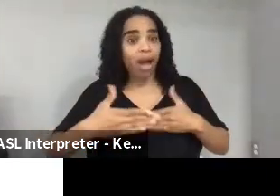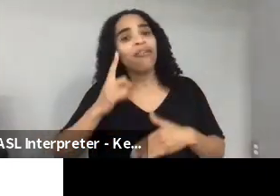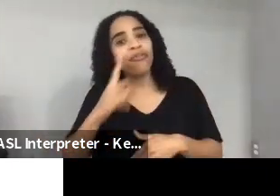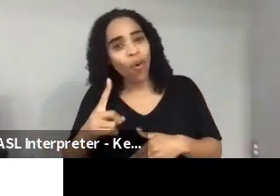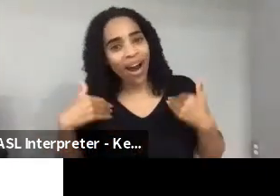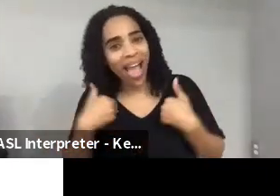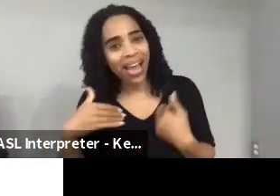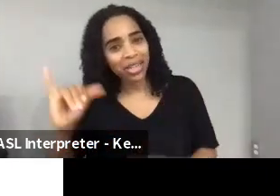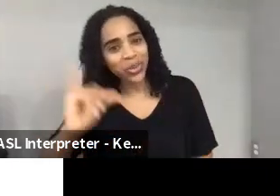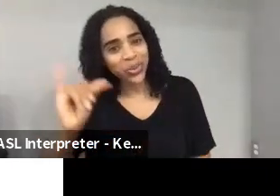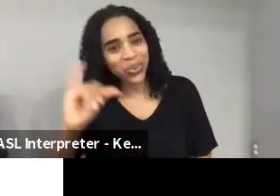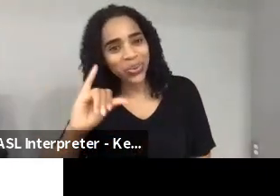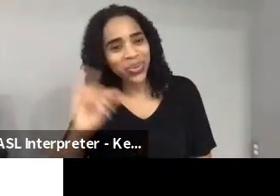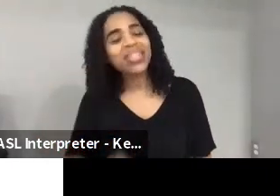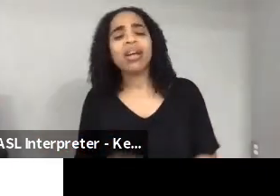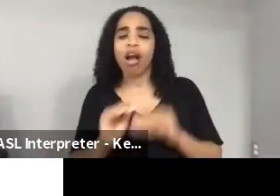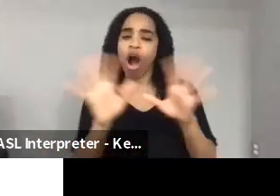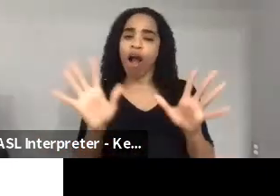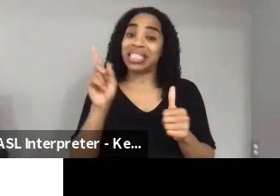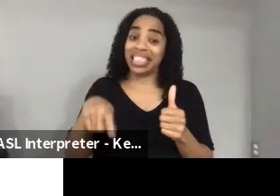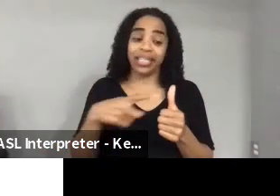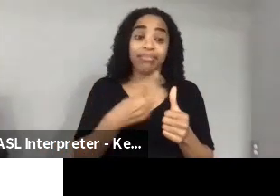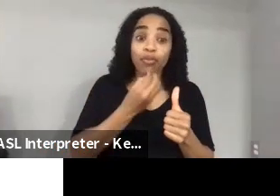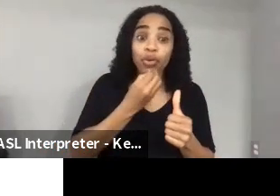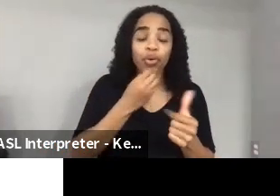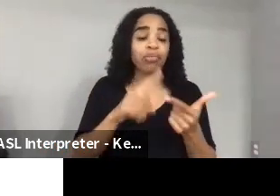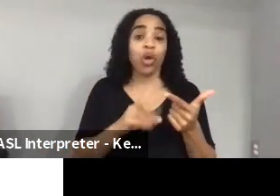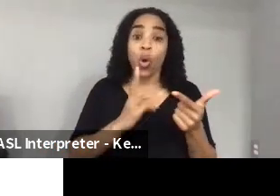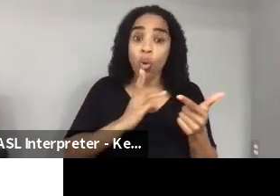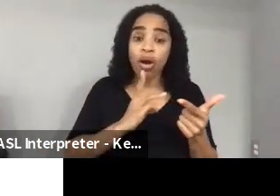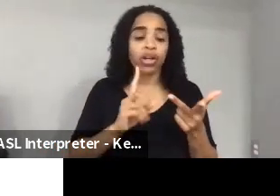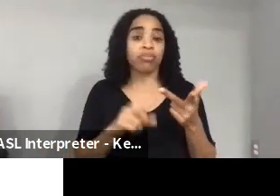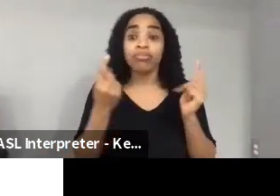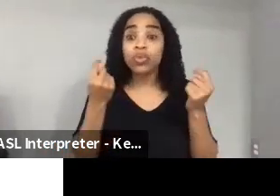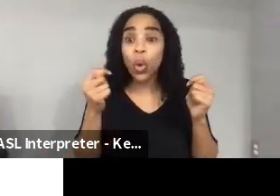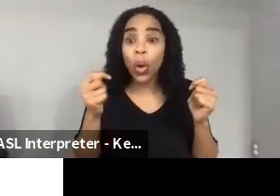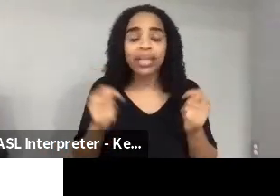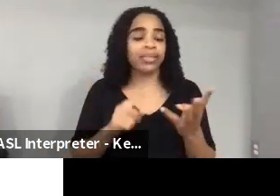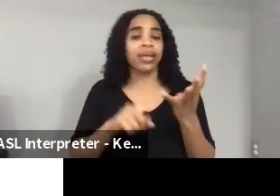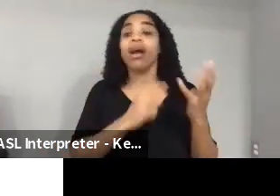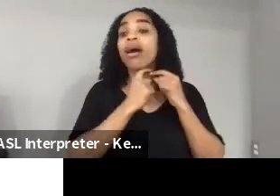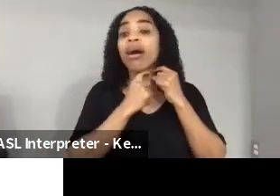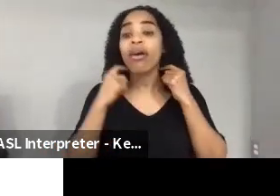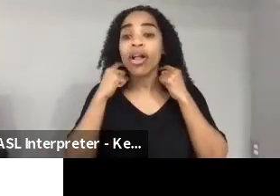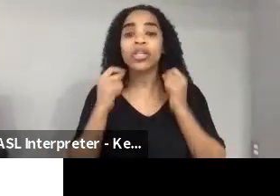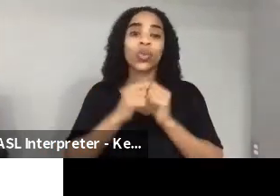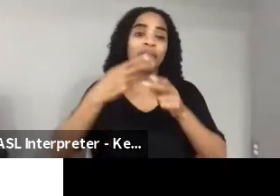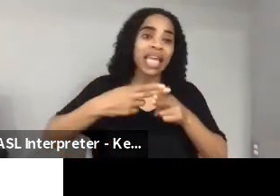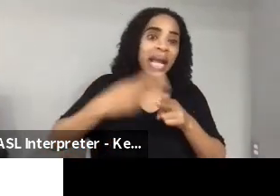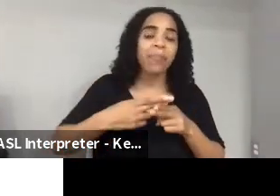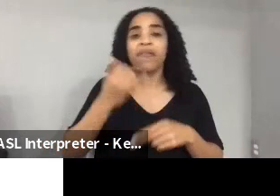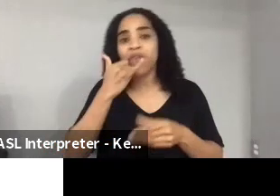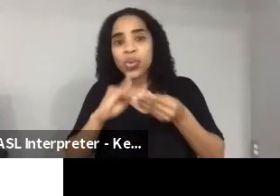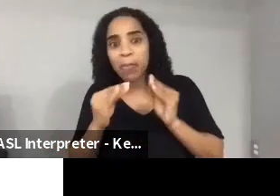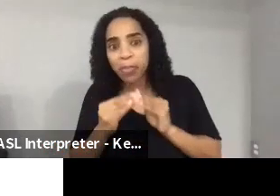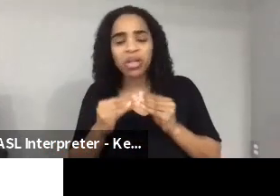pets. Obviously food and water, but also toys and collars, etc. You want to think about